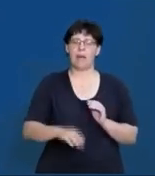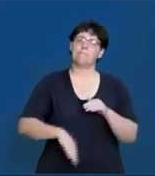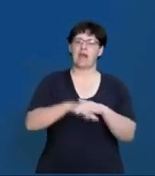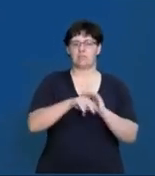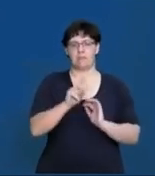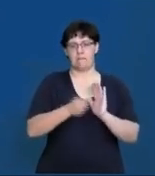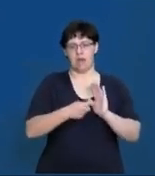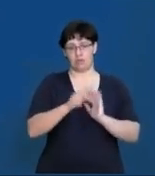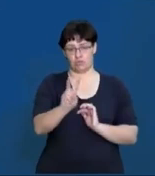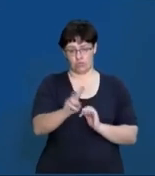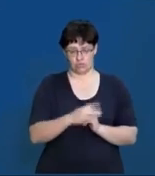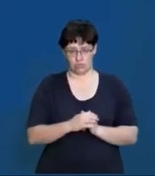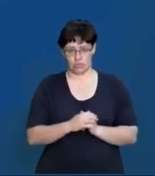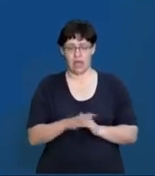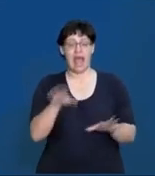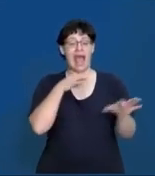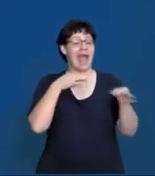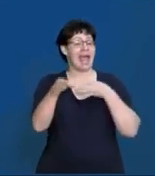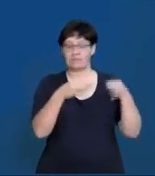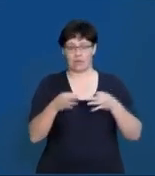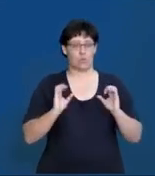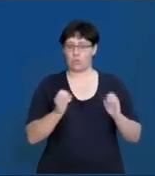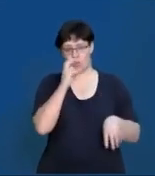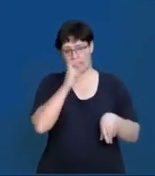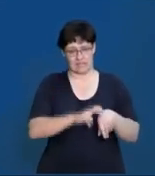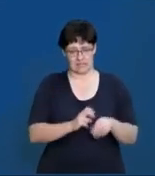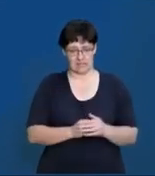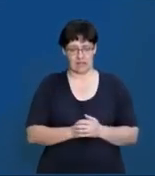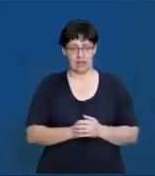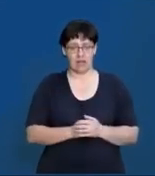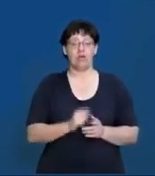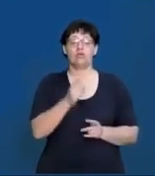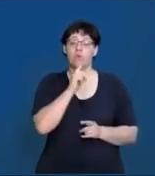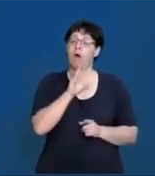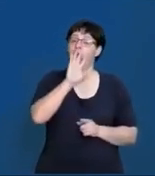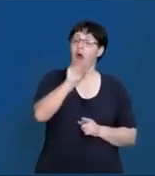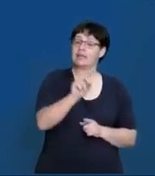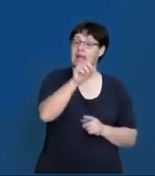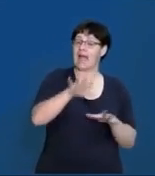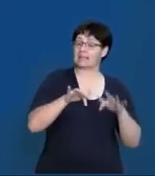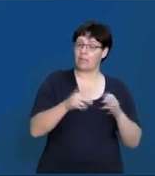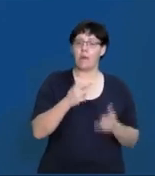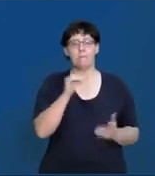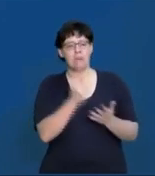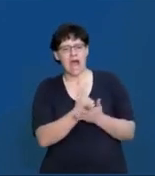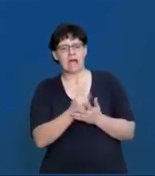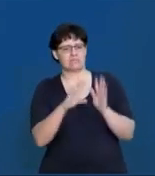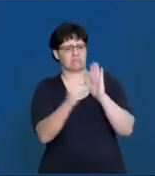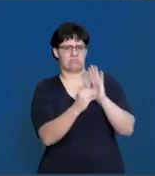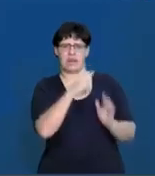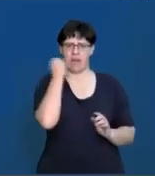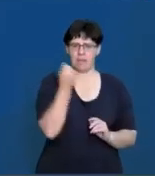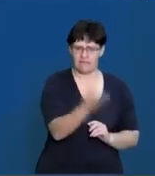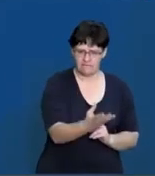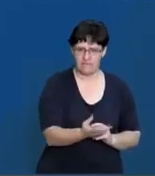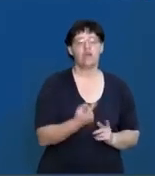carry a maximum of 2 marks. There is no explanation that is required there. So when you are asked in the exam to name a particular thing,